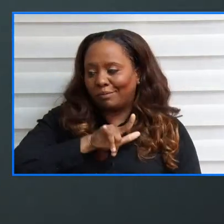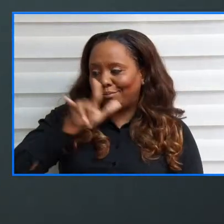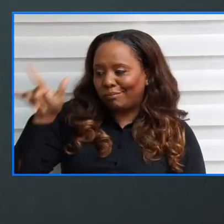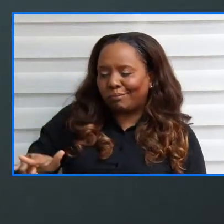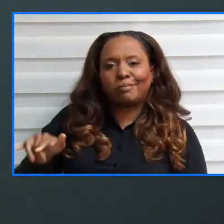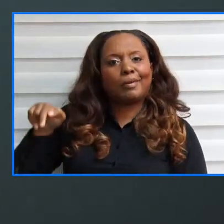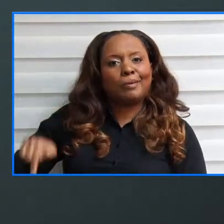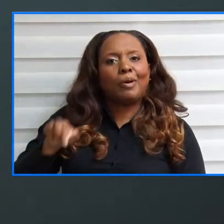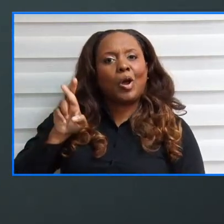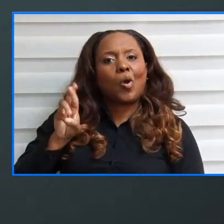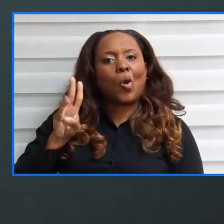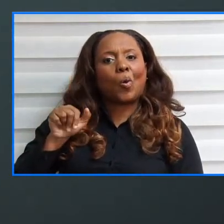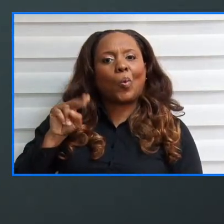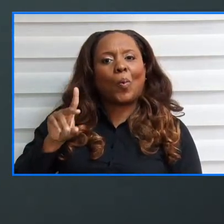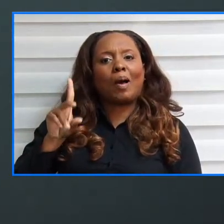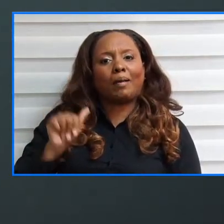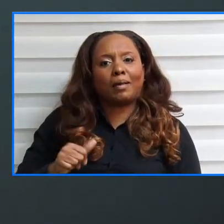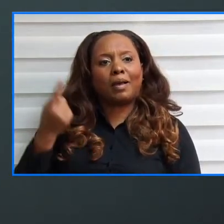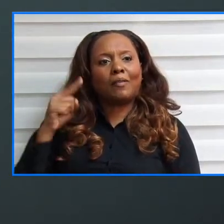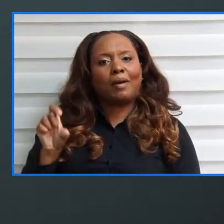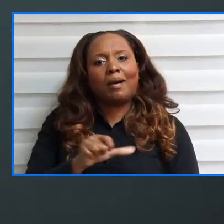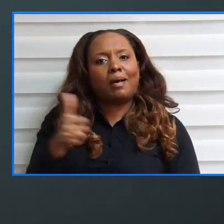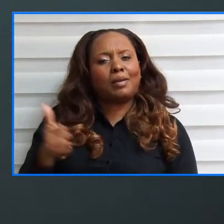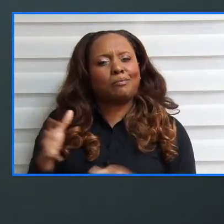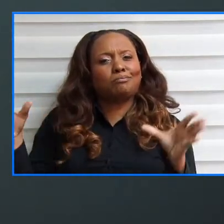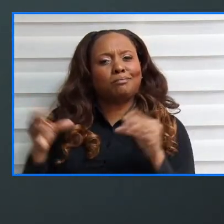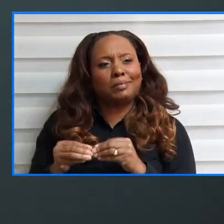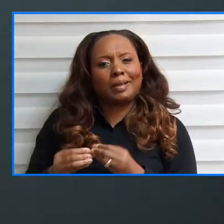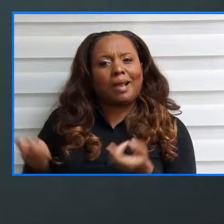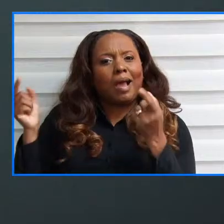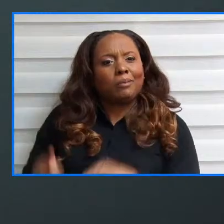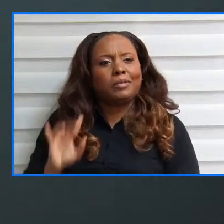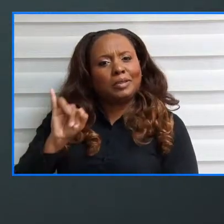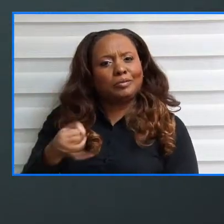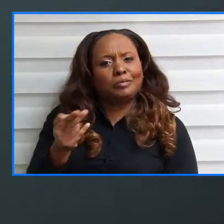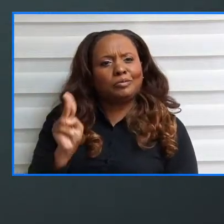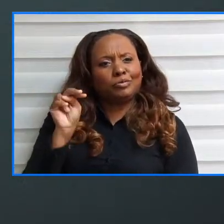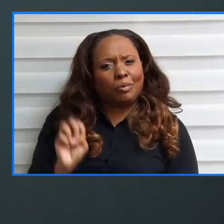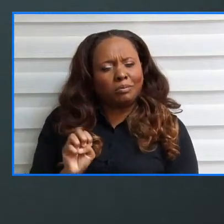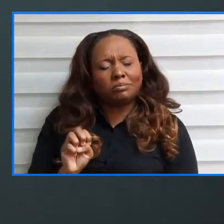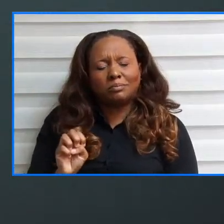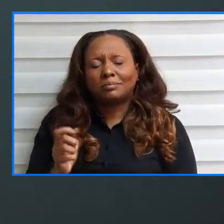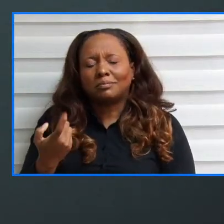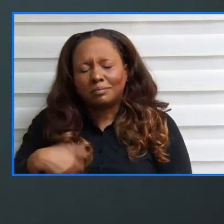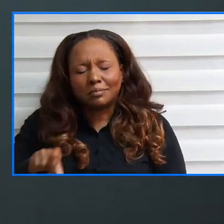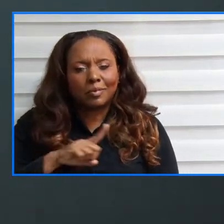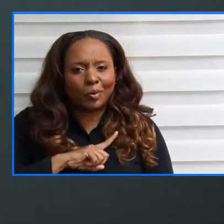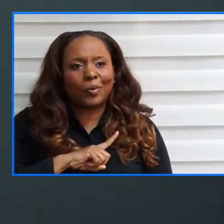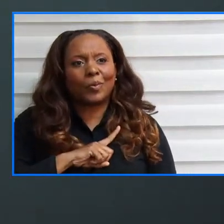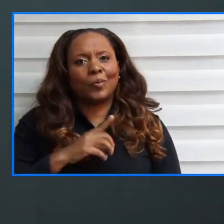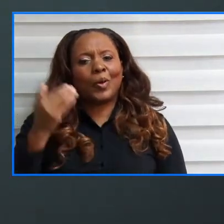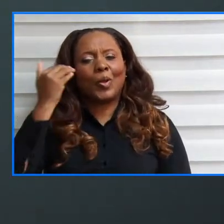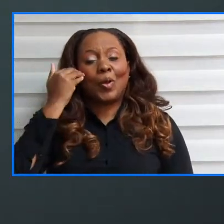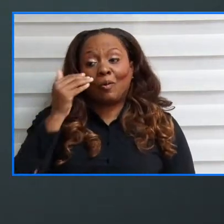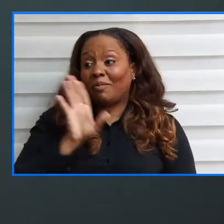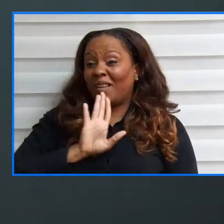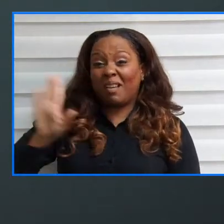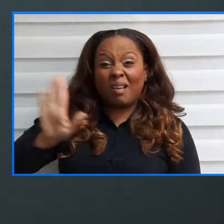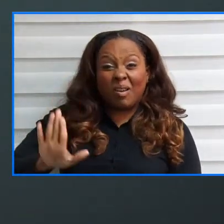Through your leadership, Prime Minister, Barbados has been making a mark in global